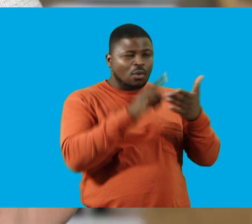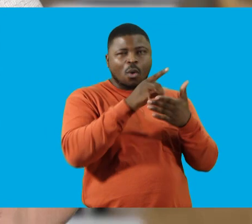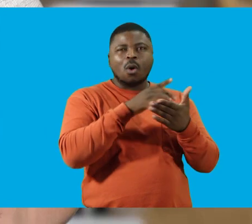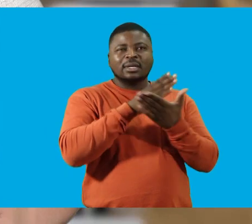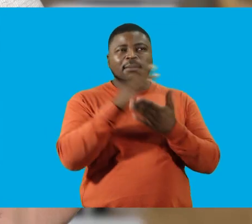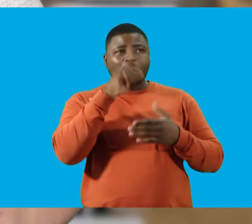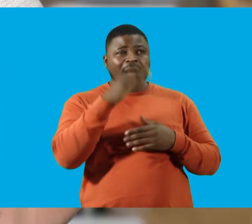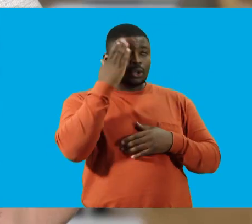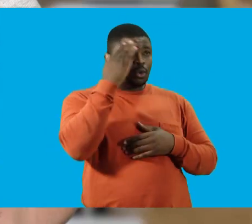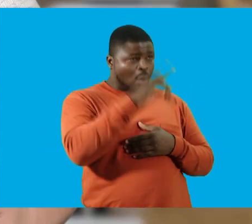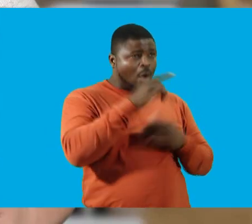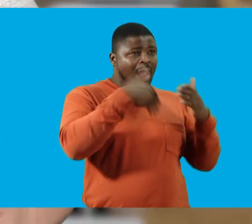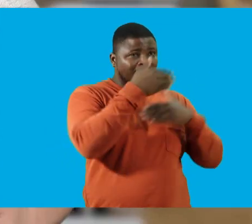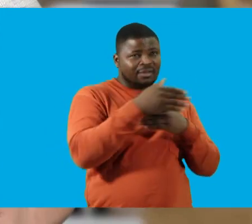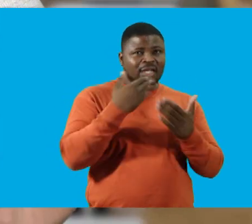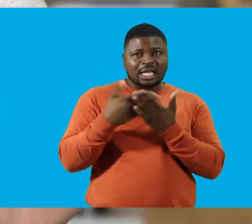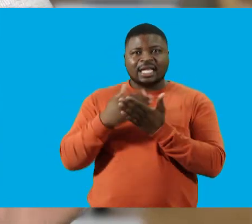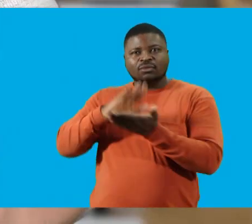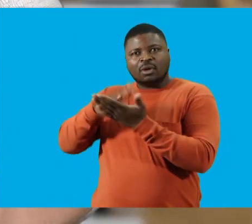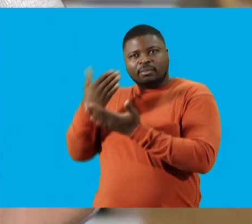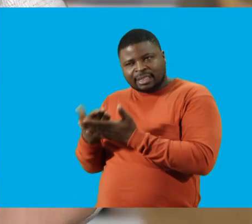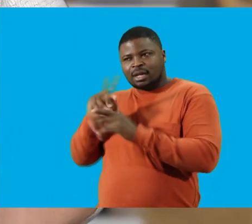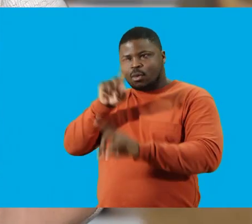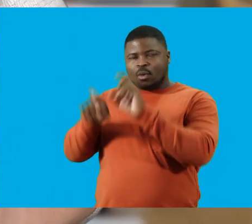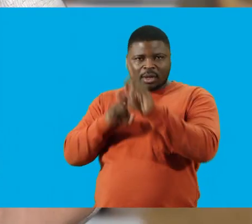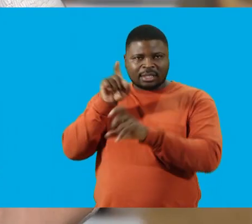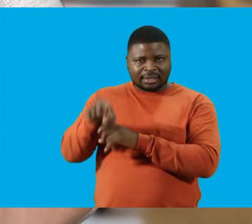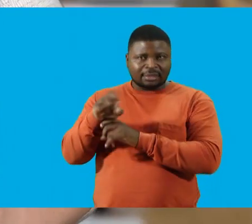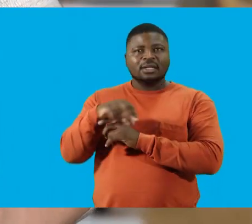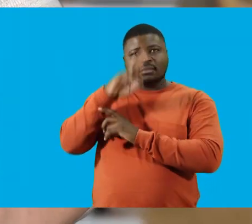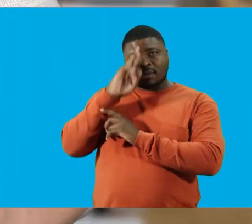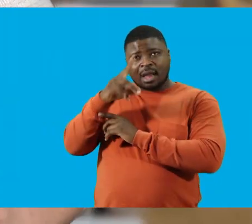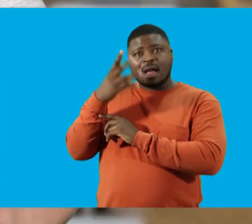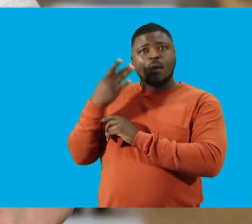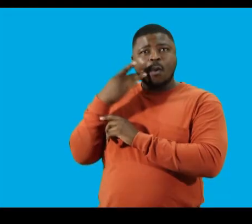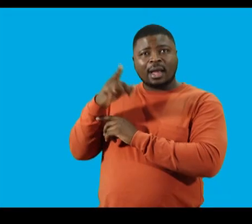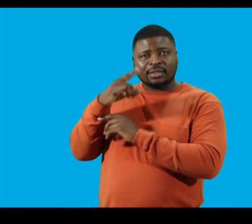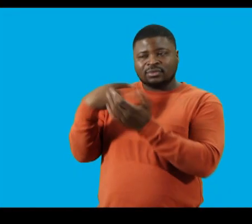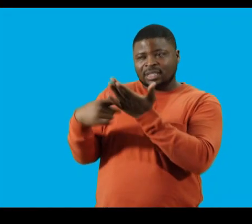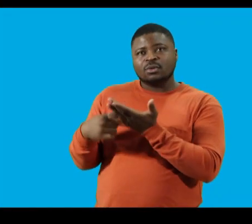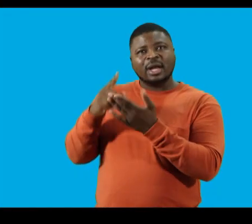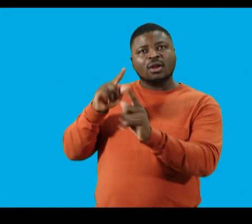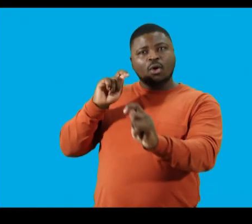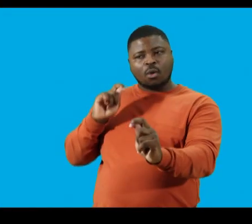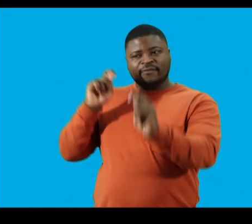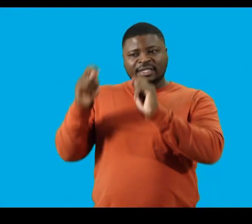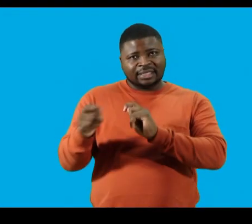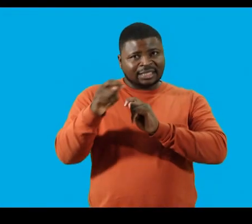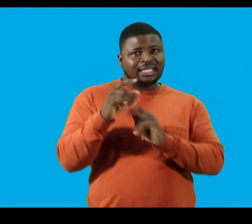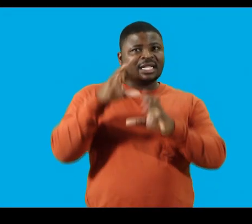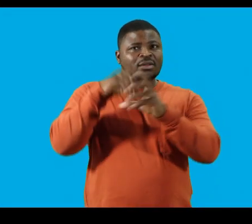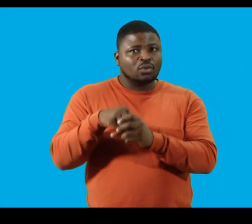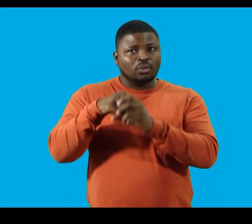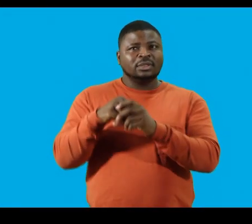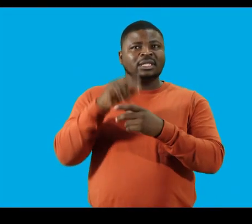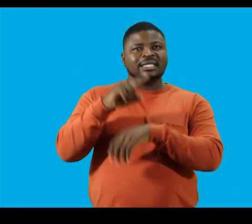so that you can interpret the questions. When we get to conversions, remember, it includes